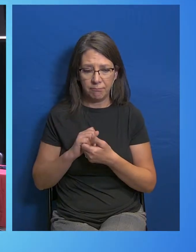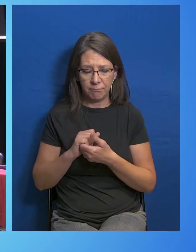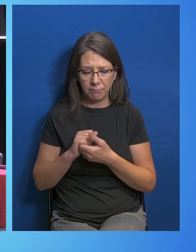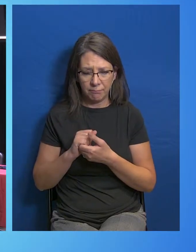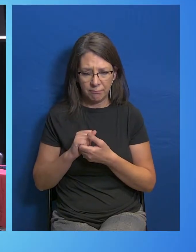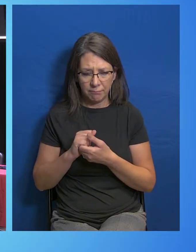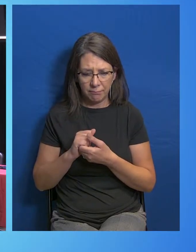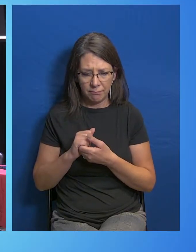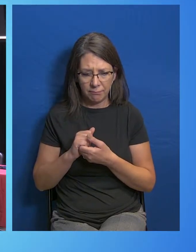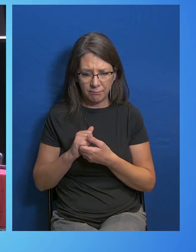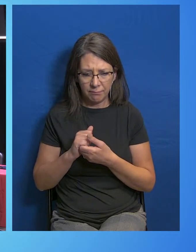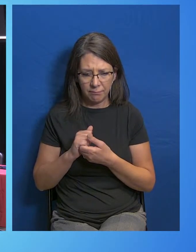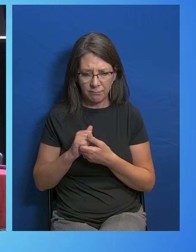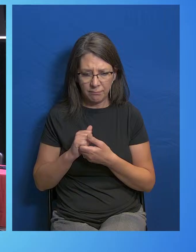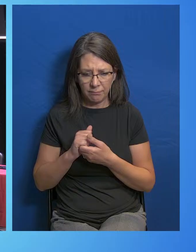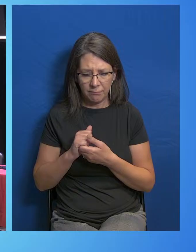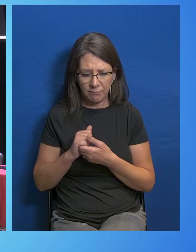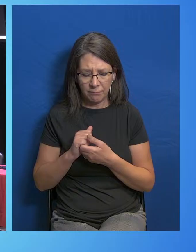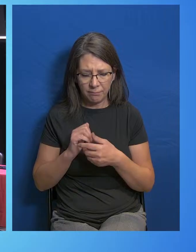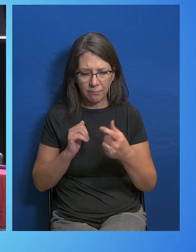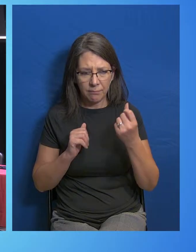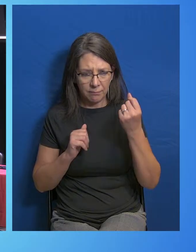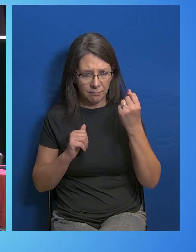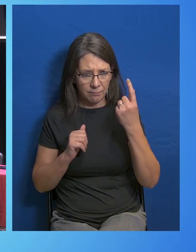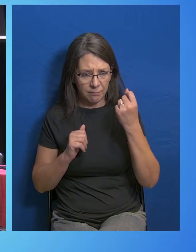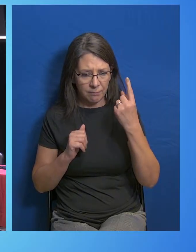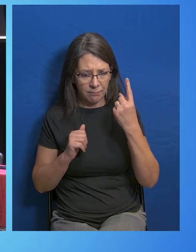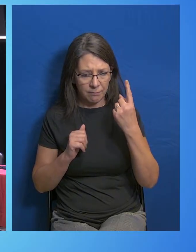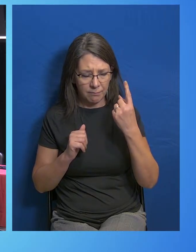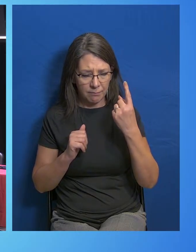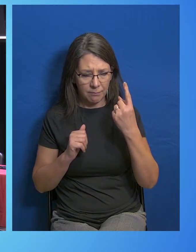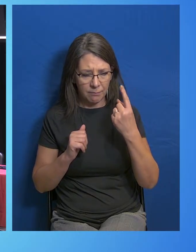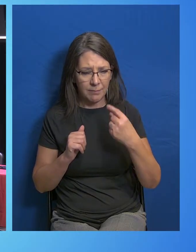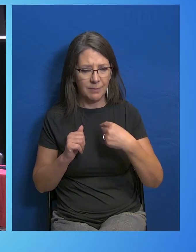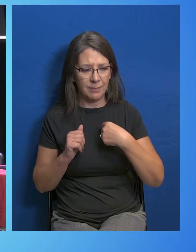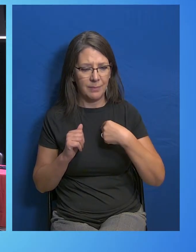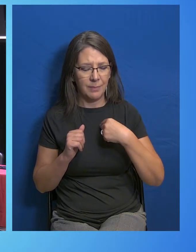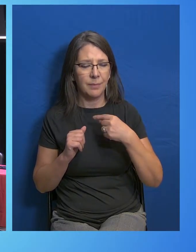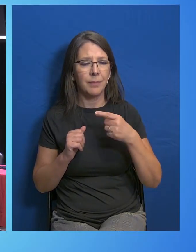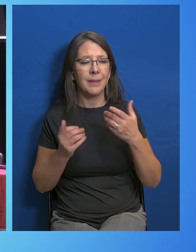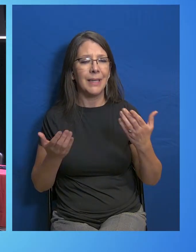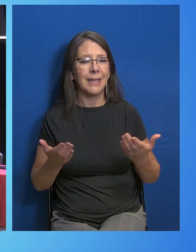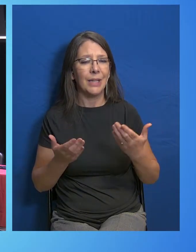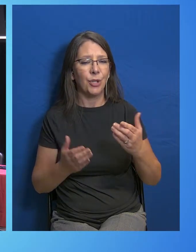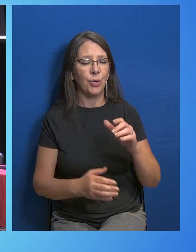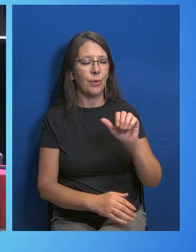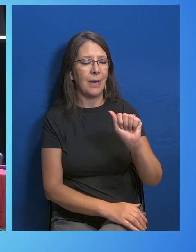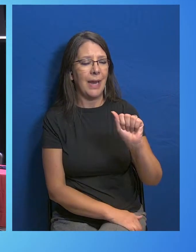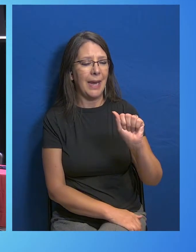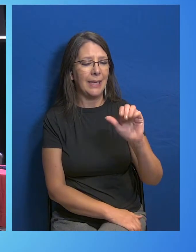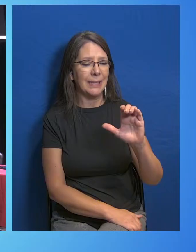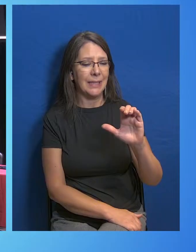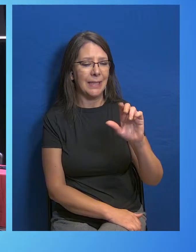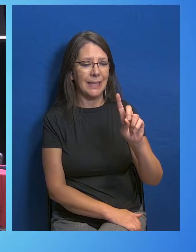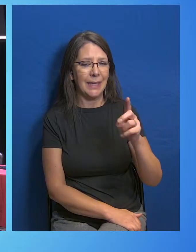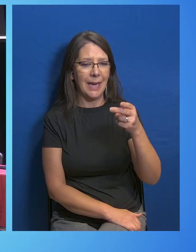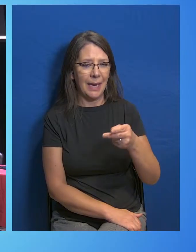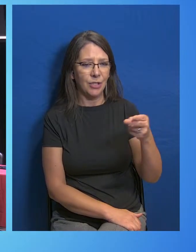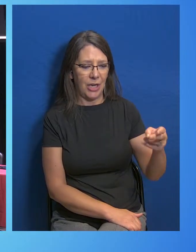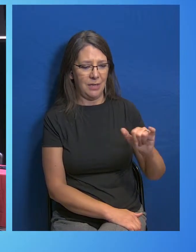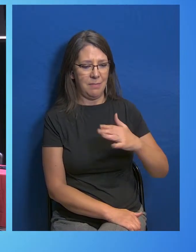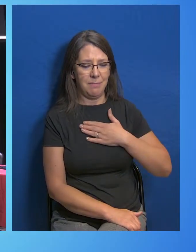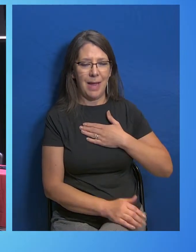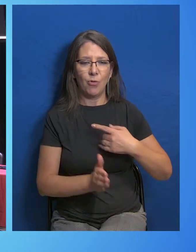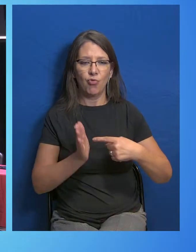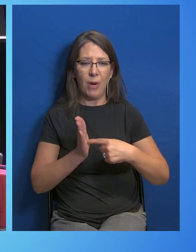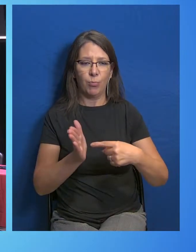As you know, I represent AC hard of hearing here at ASDB,